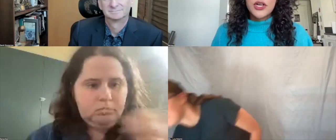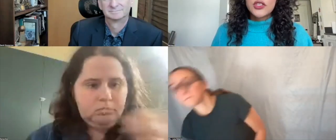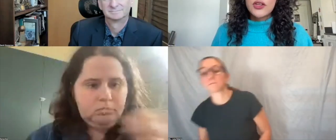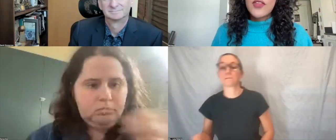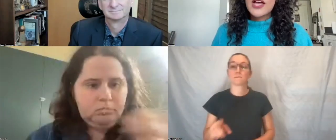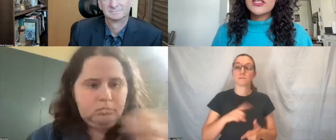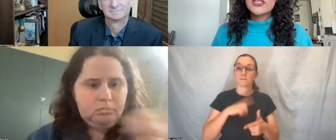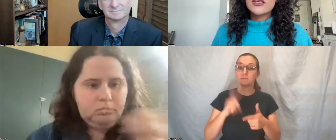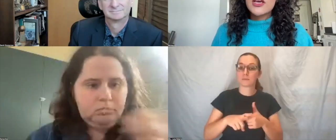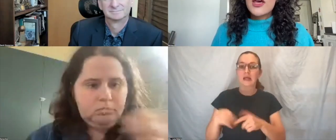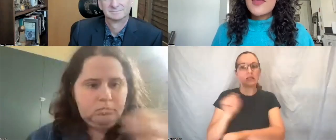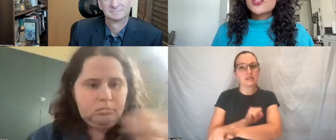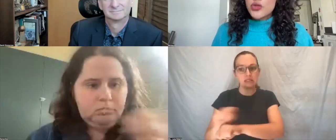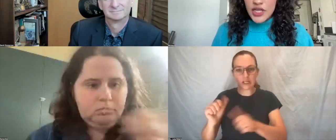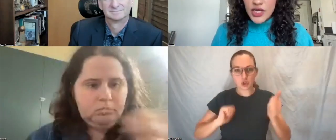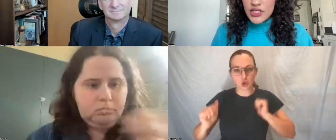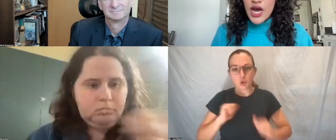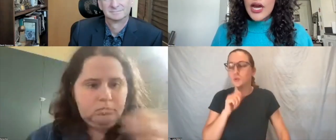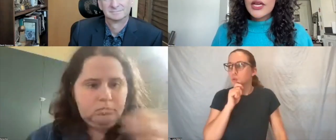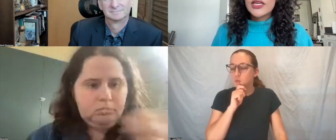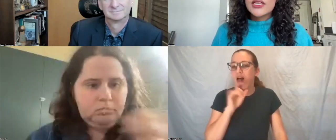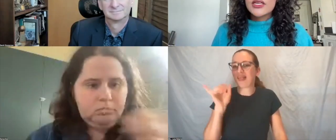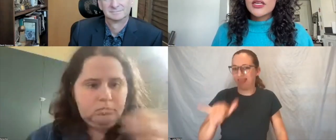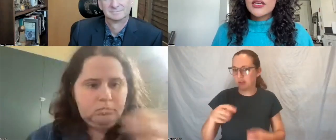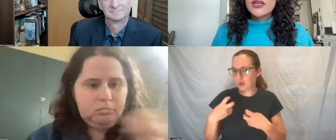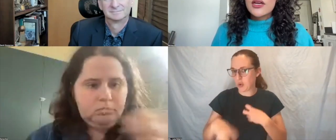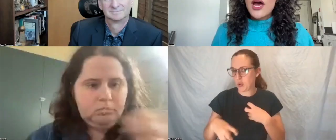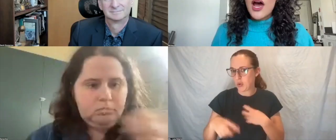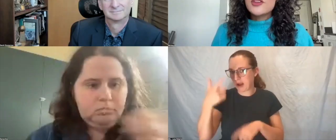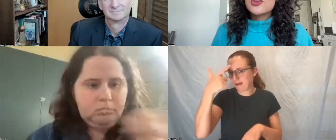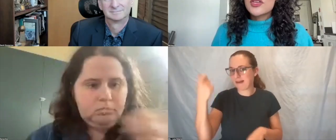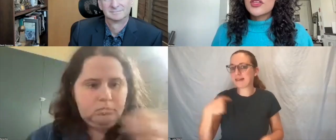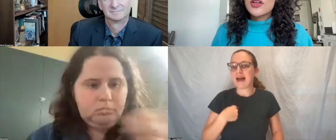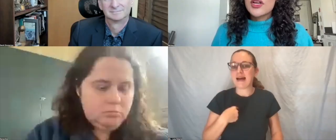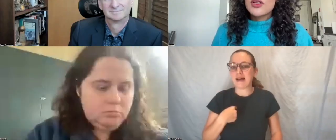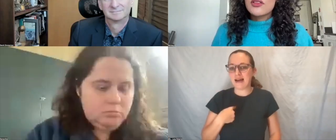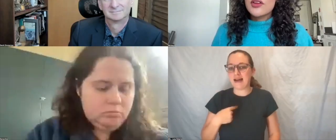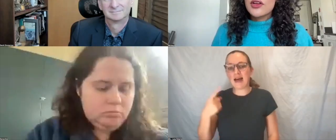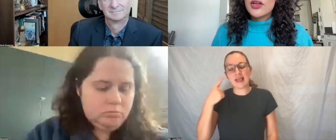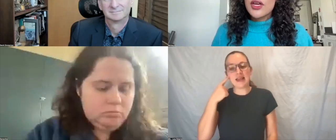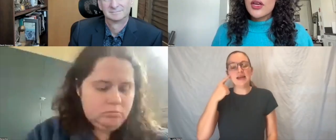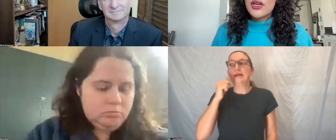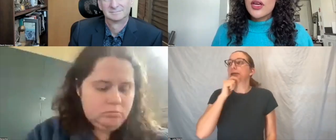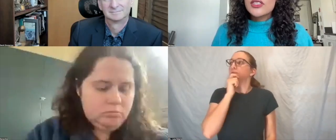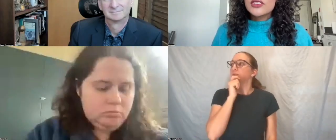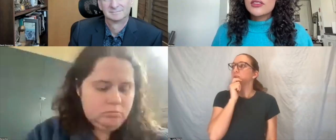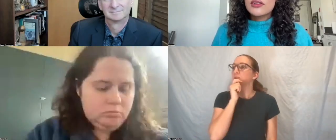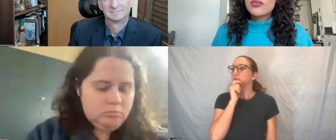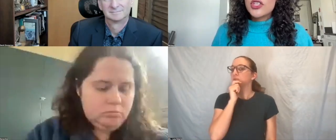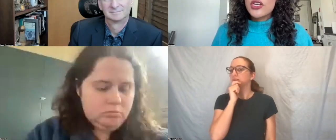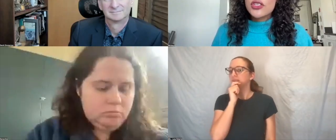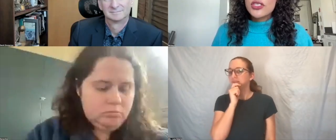stage production, that's tricky because I do think there